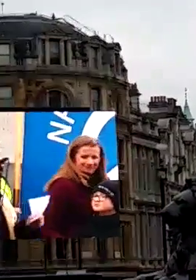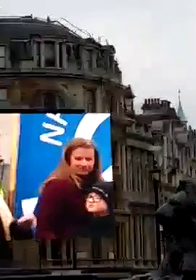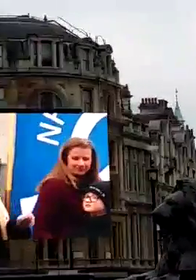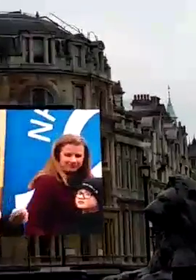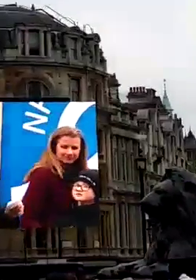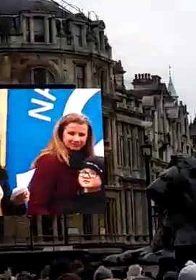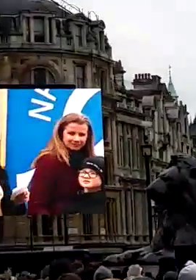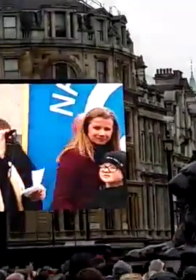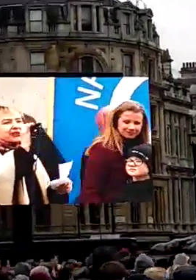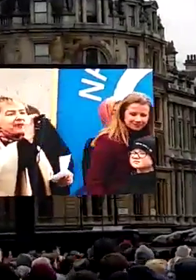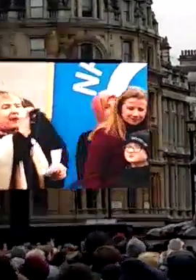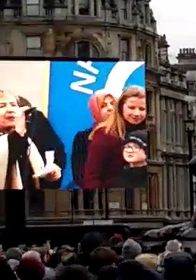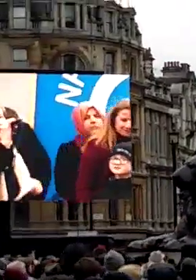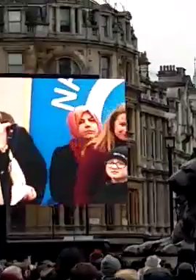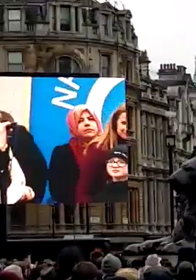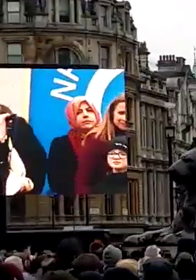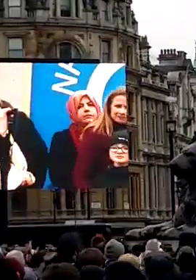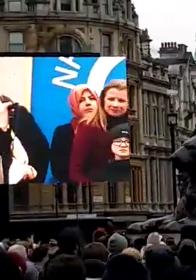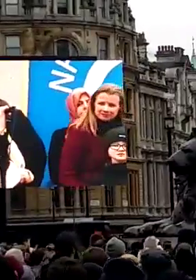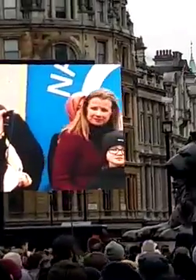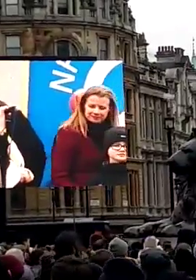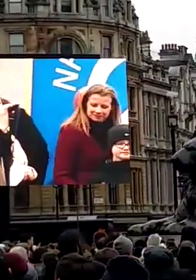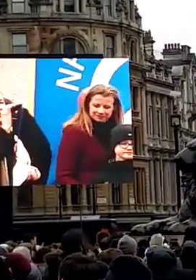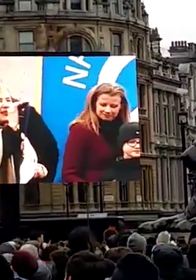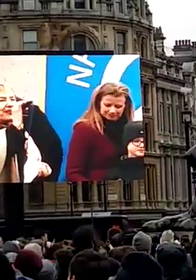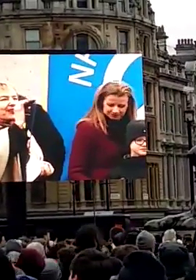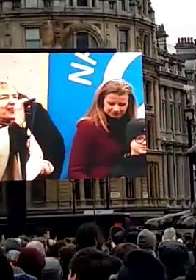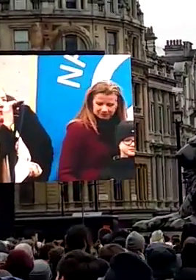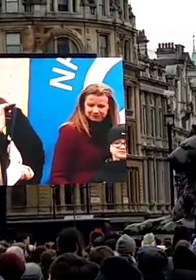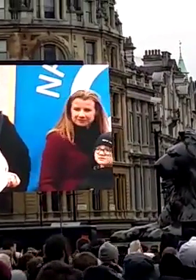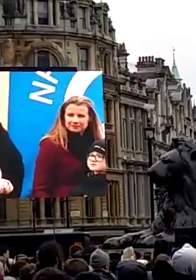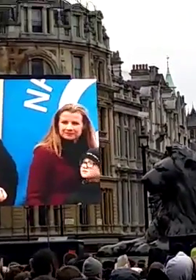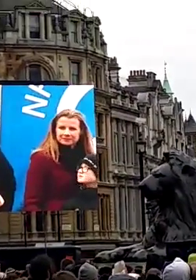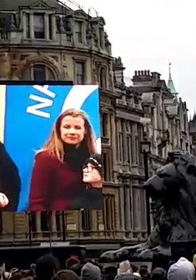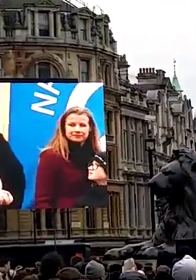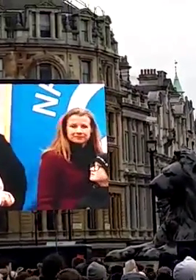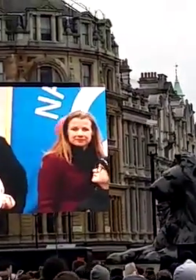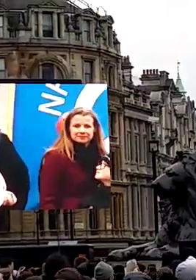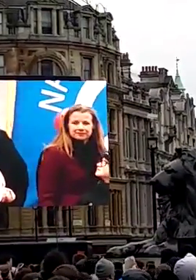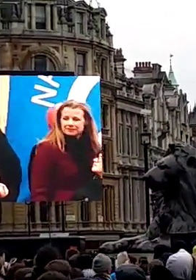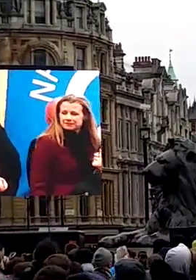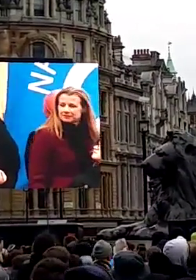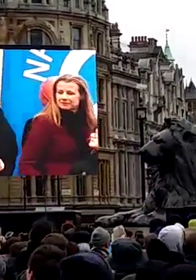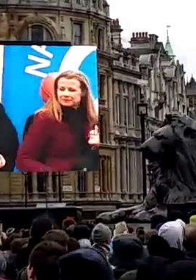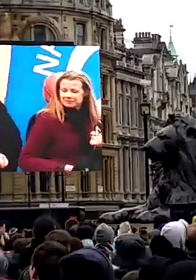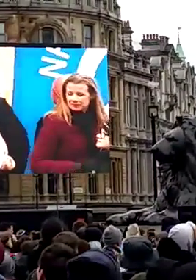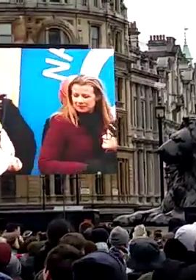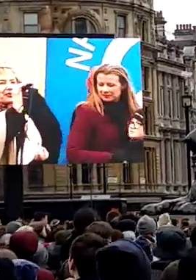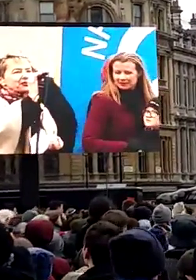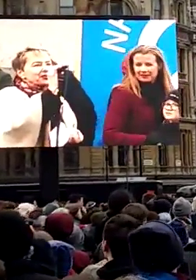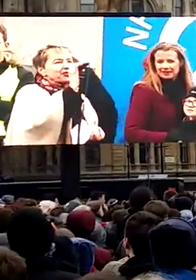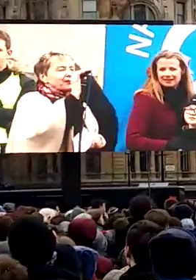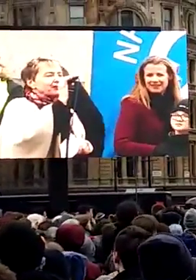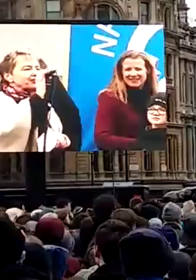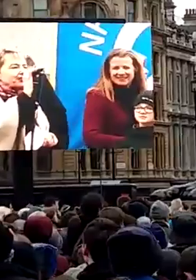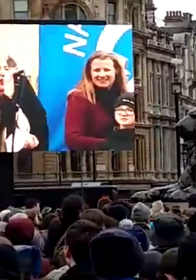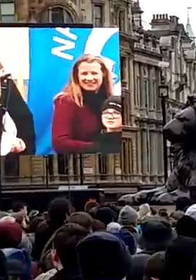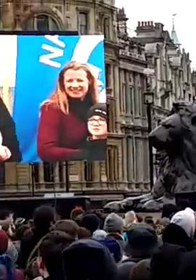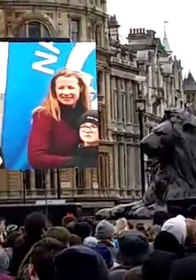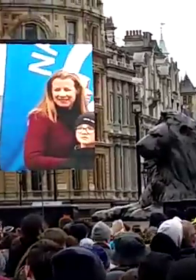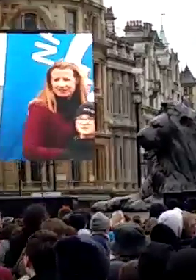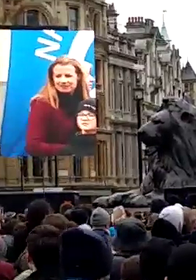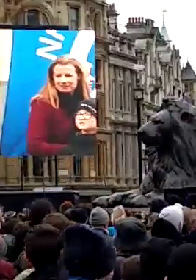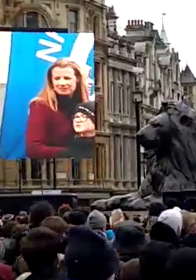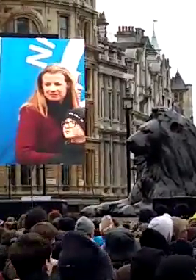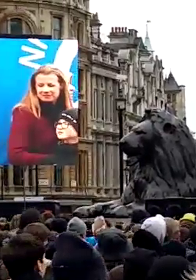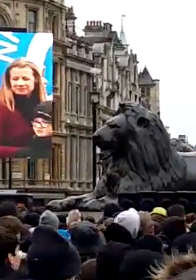call spats in the media about whether the leader of the Labour Party should or shouldn't come along to this